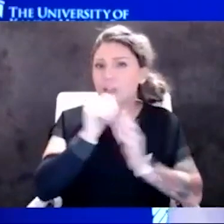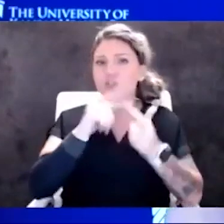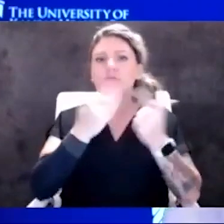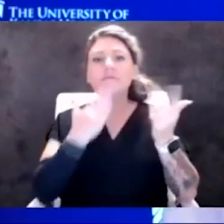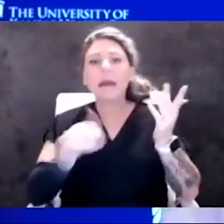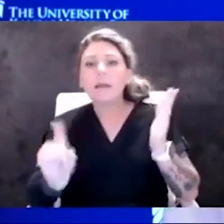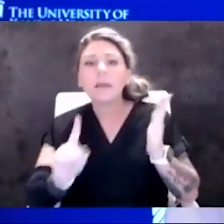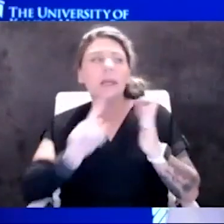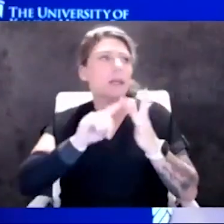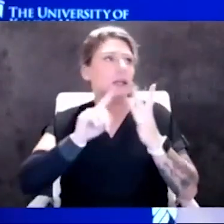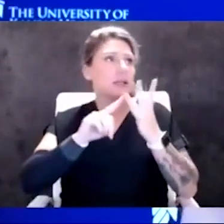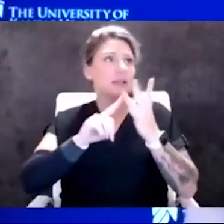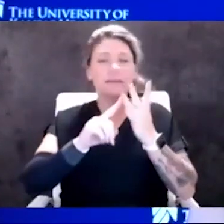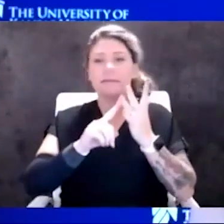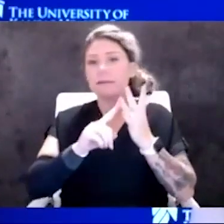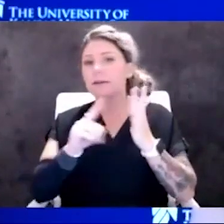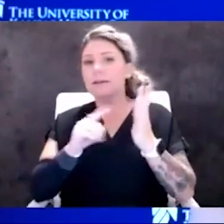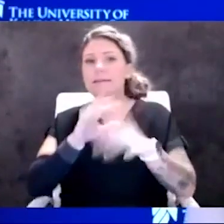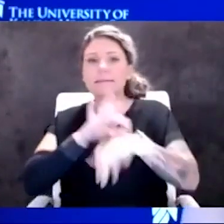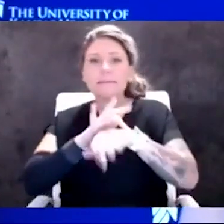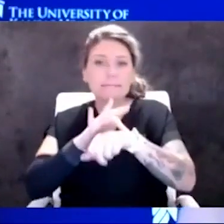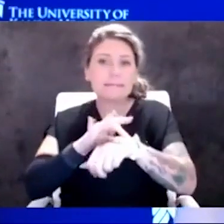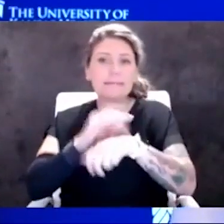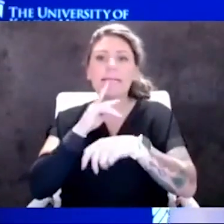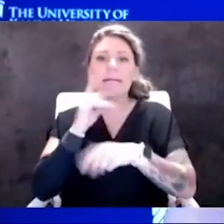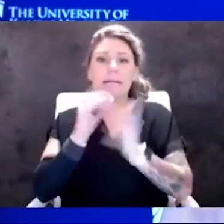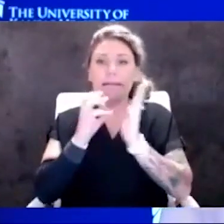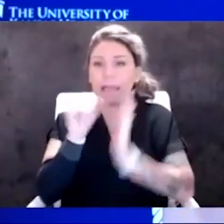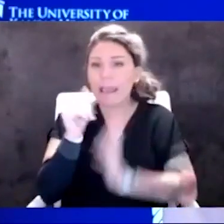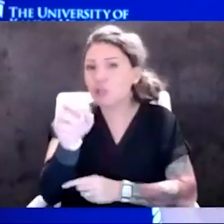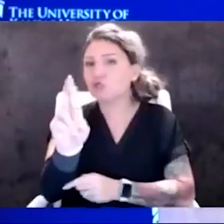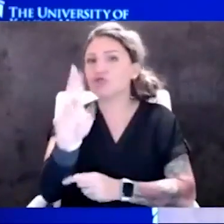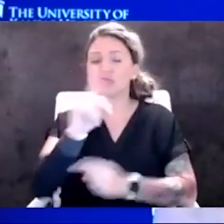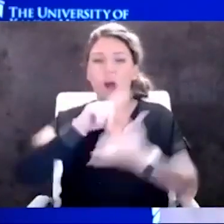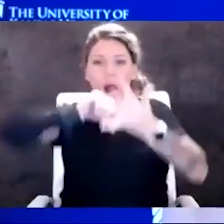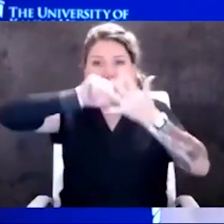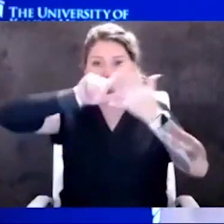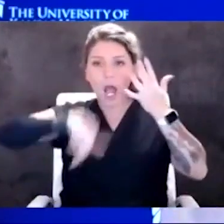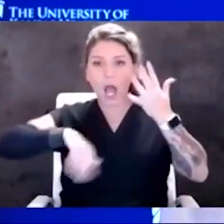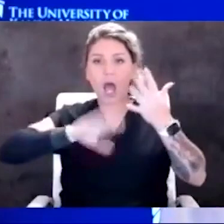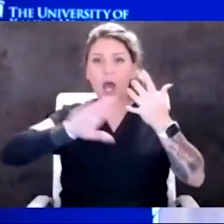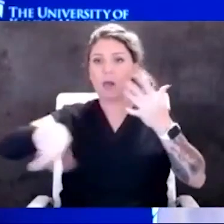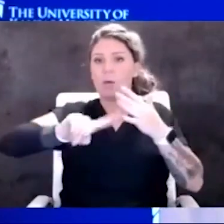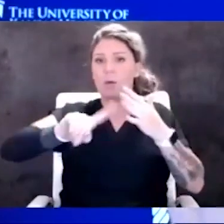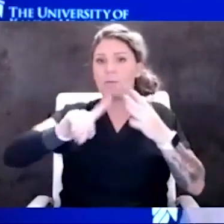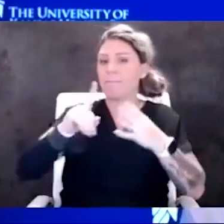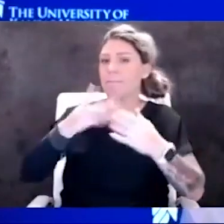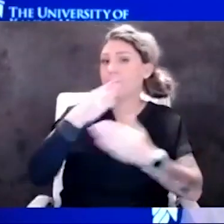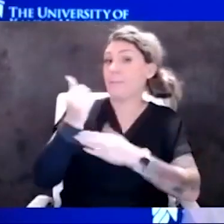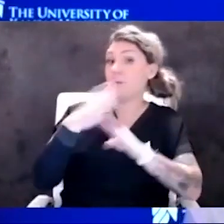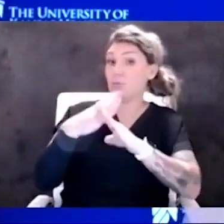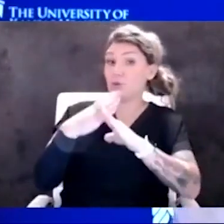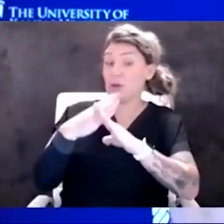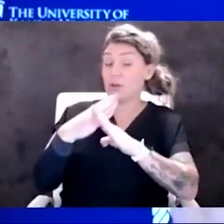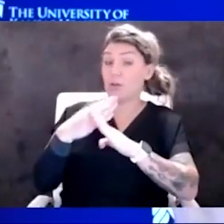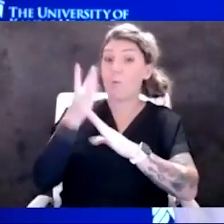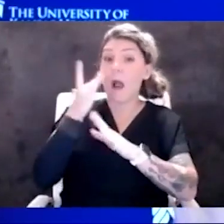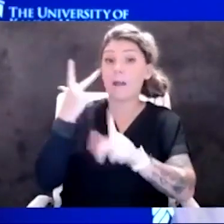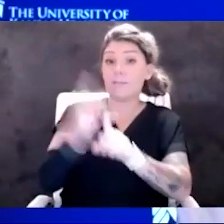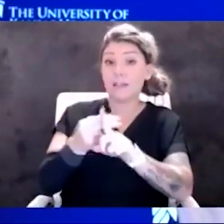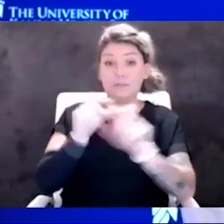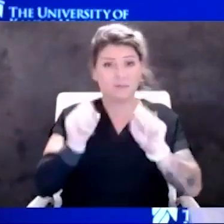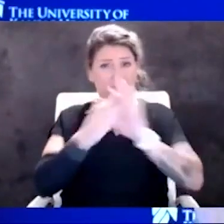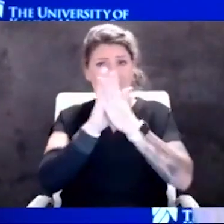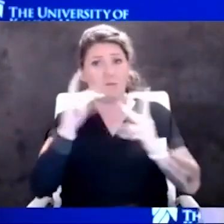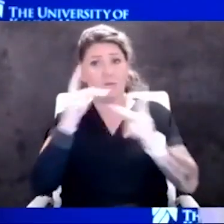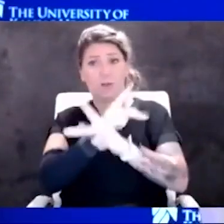other cancers as well. So these vaccinated people, I think, are better protected because they are vaccinated. They could be much worse.